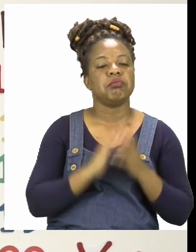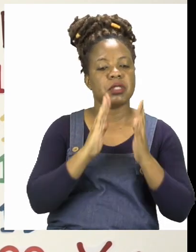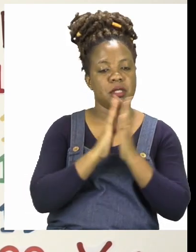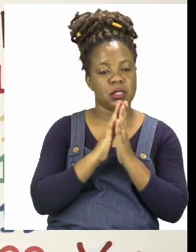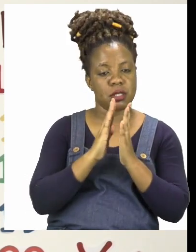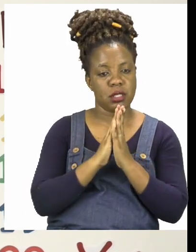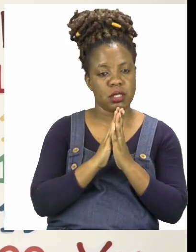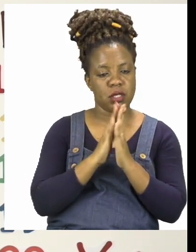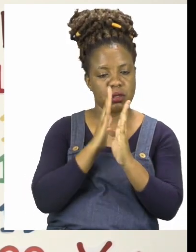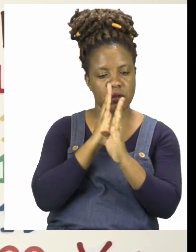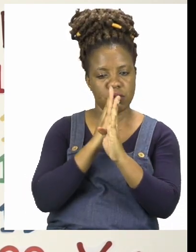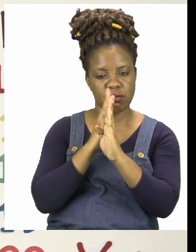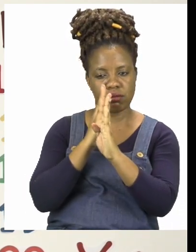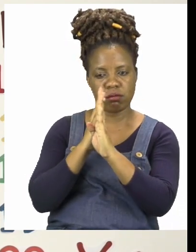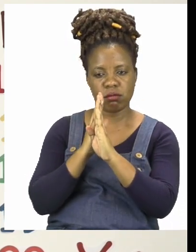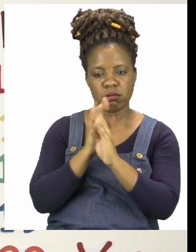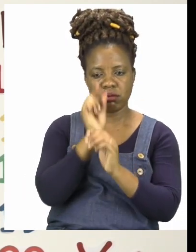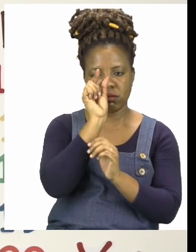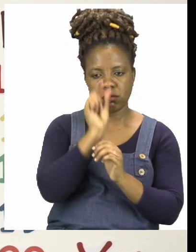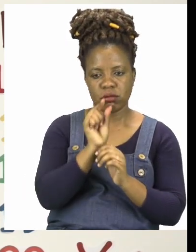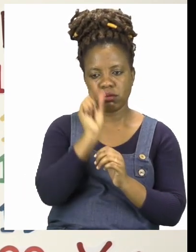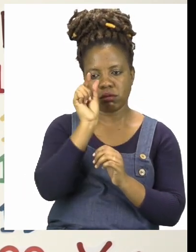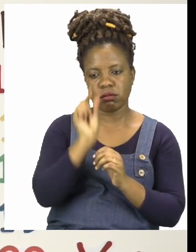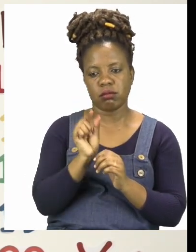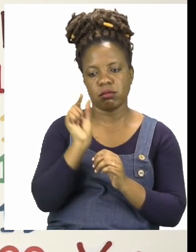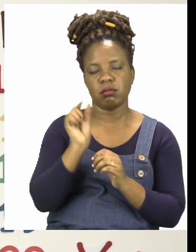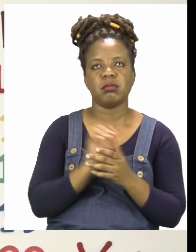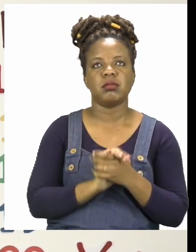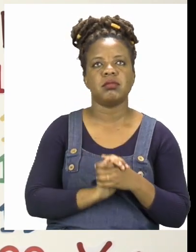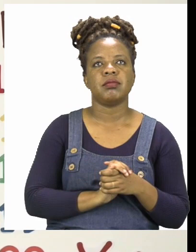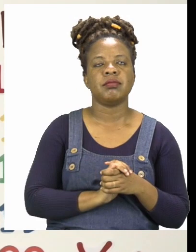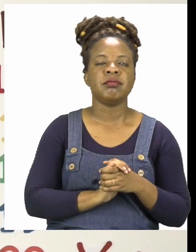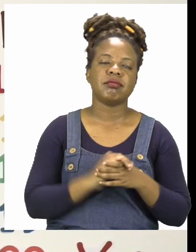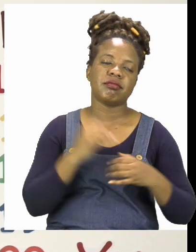correct lines. Have fun, take your time